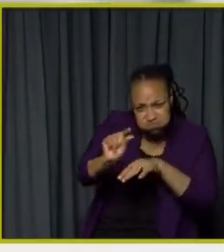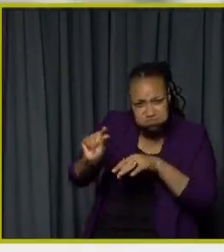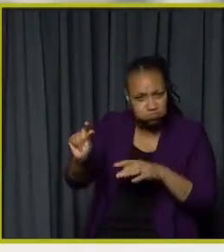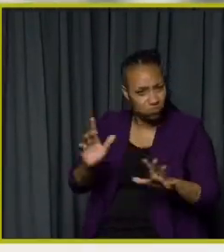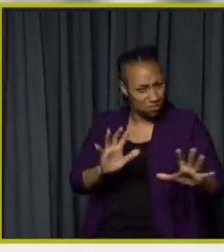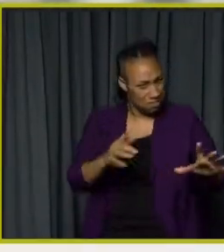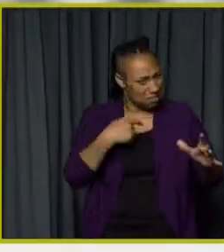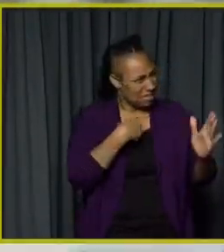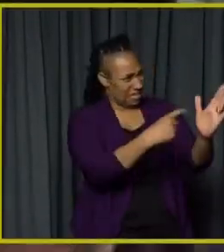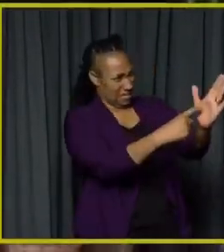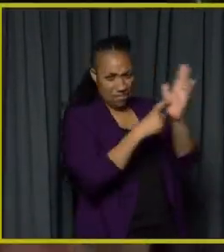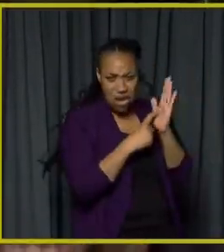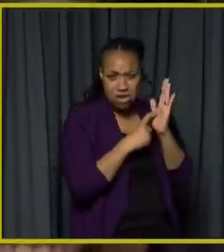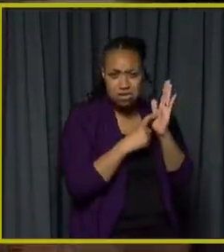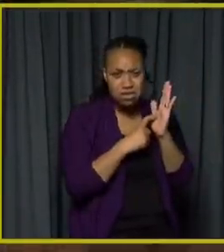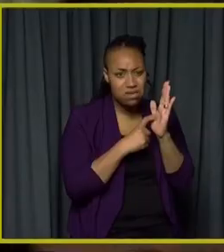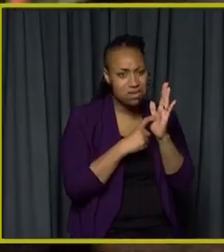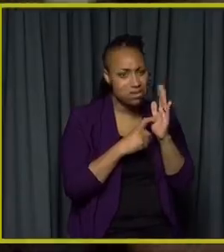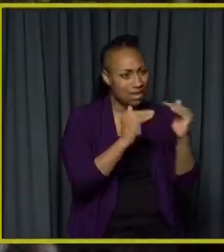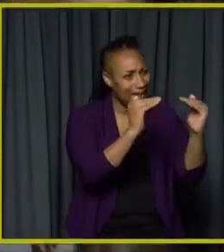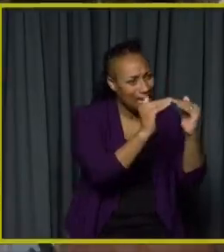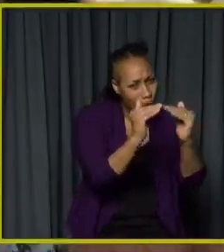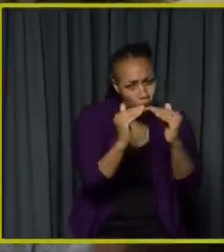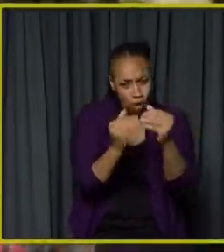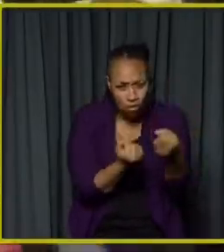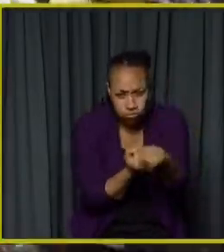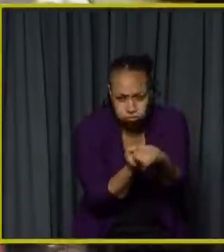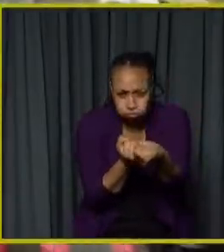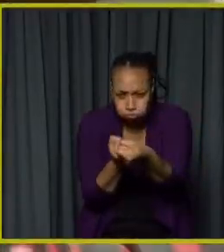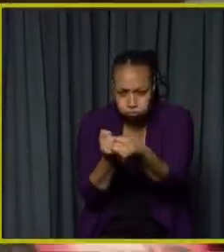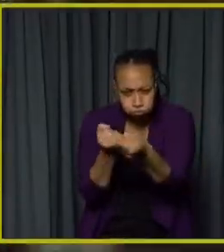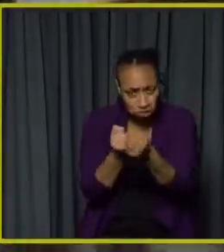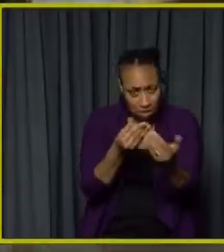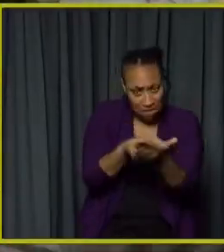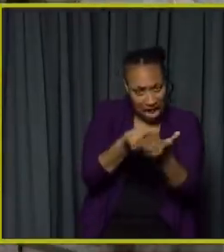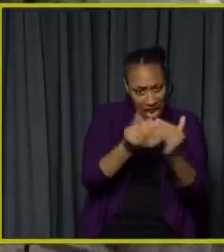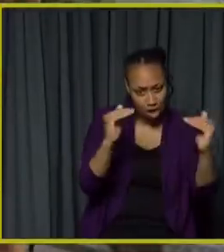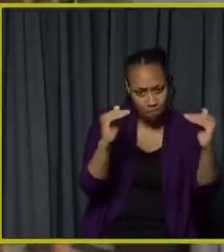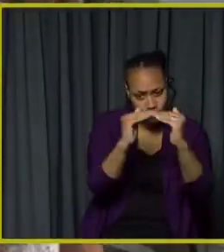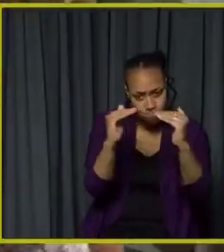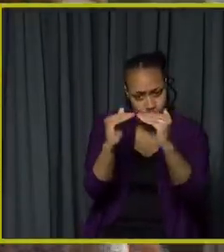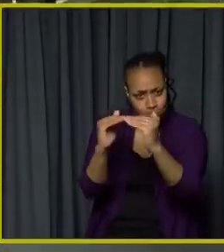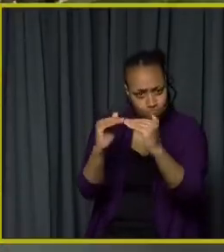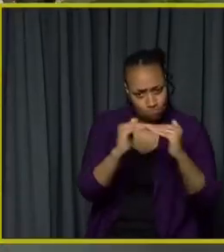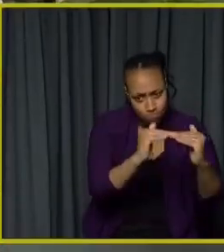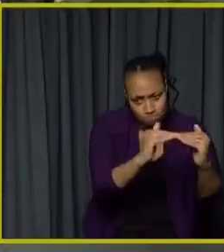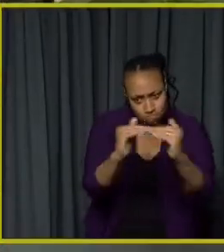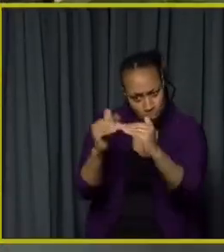We demand equal pay for equal work.